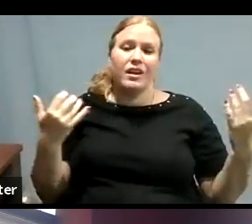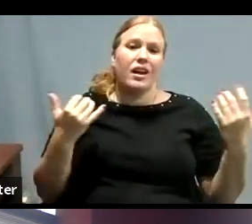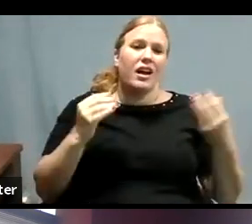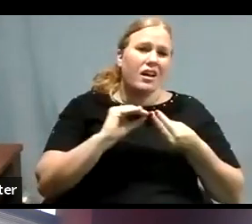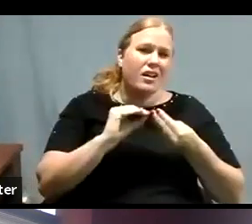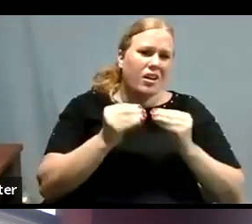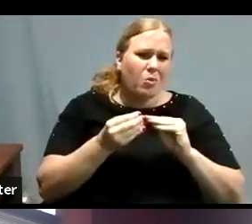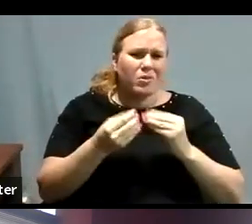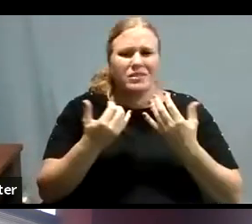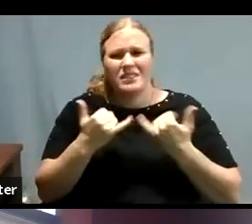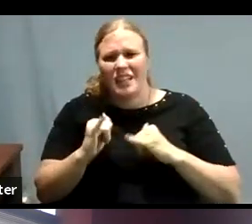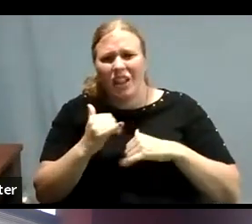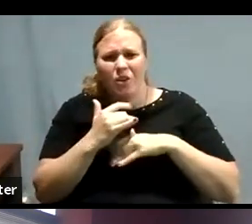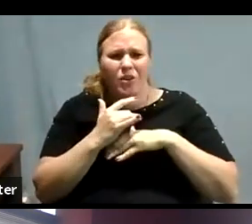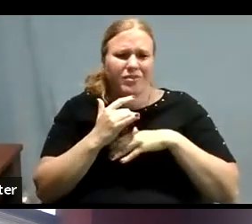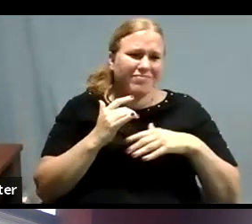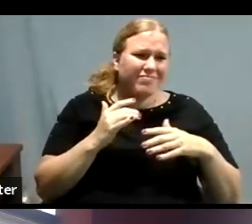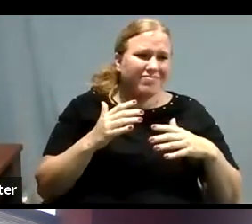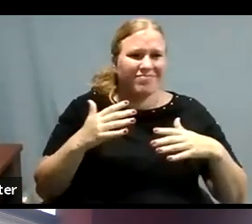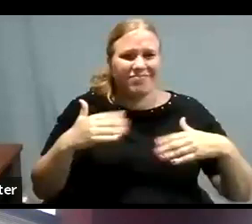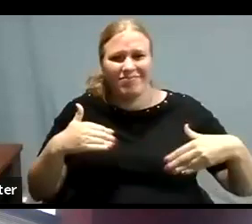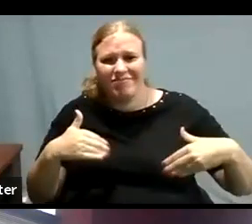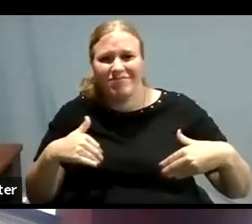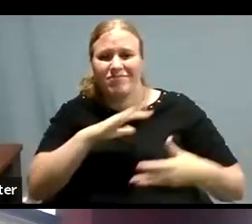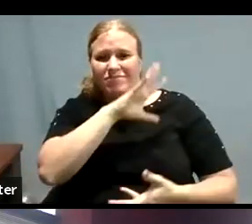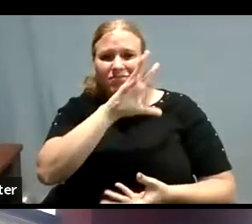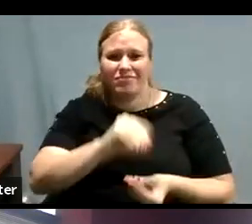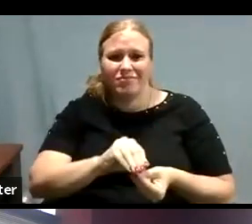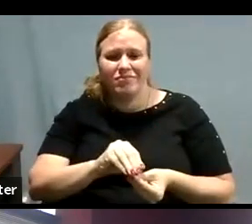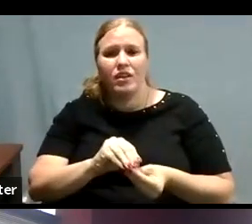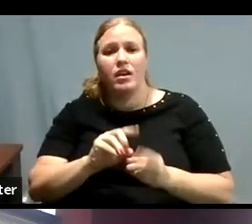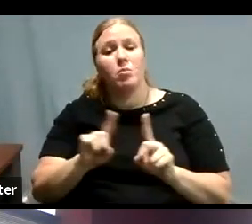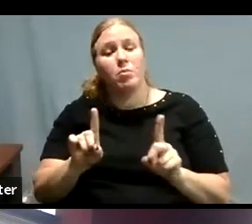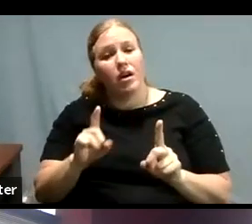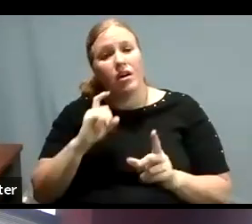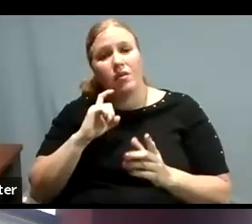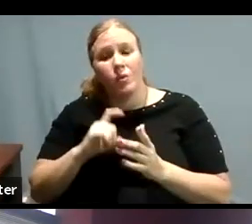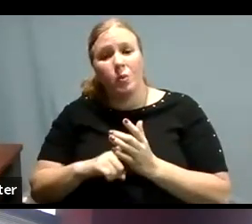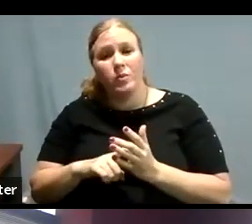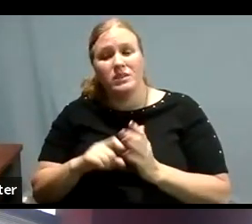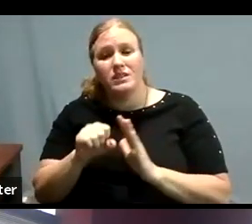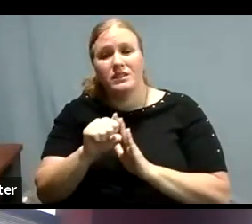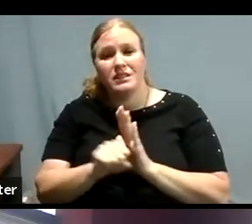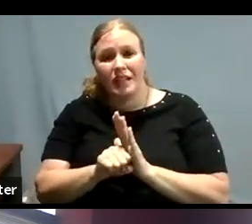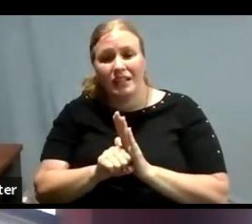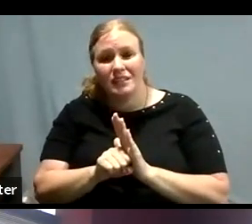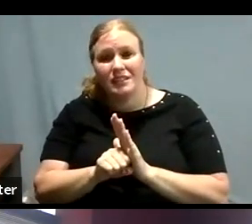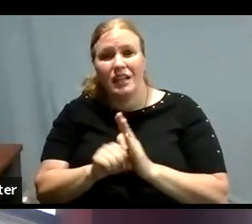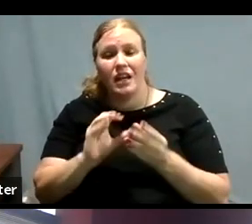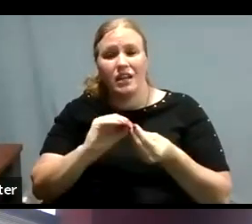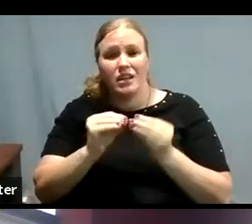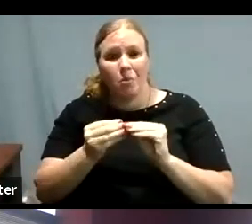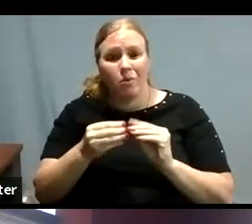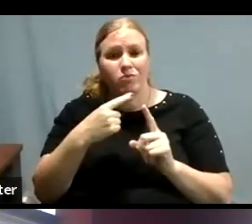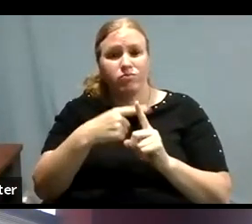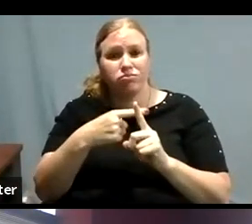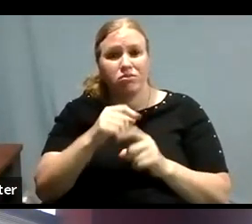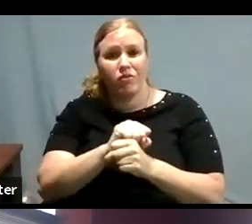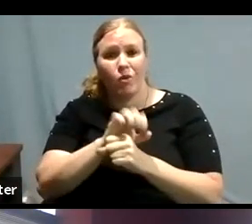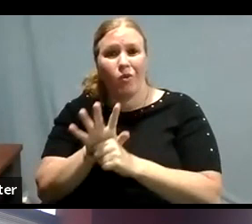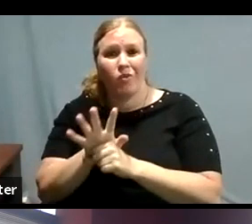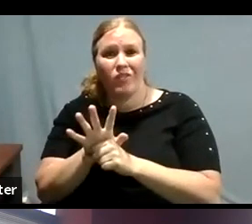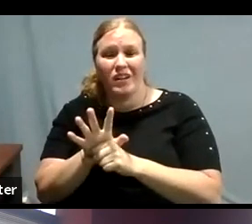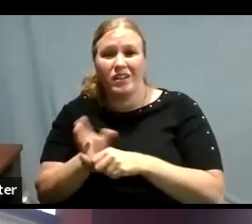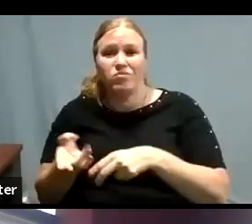been some increases in states, increases in cases in states that have opened up. And it's incumbent